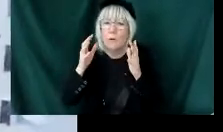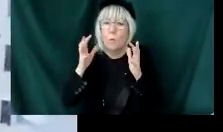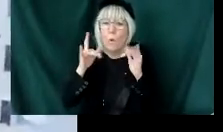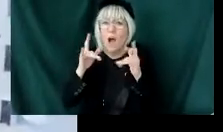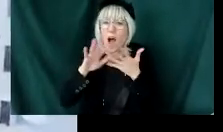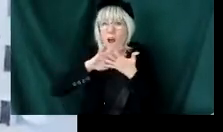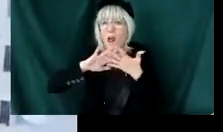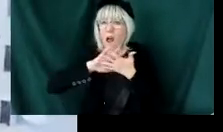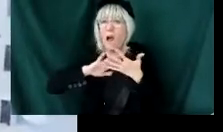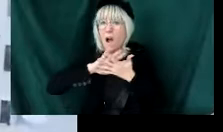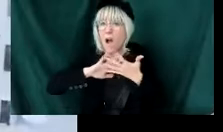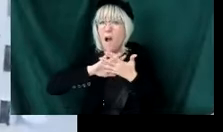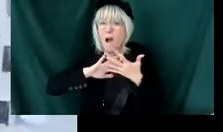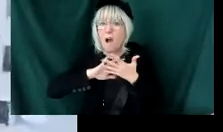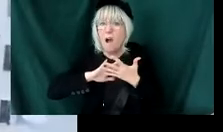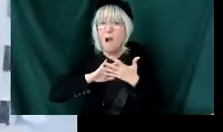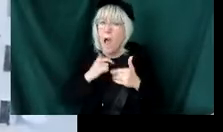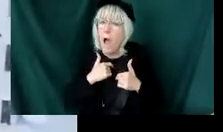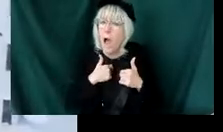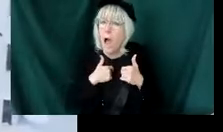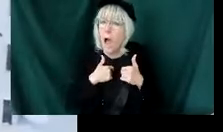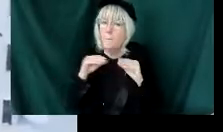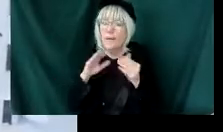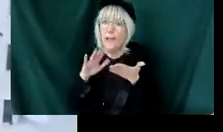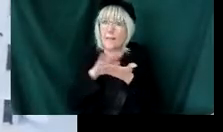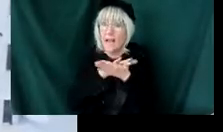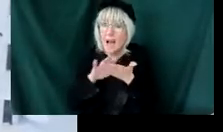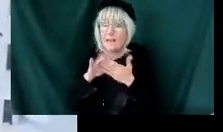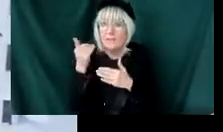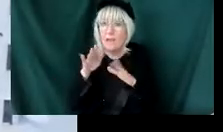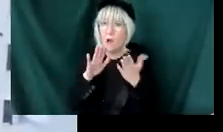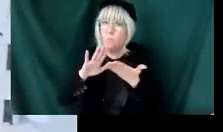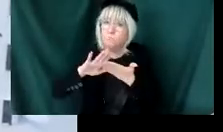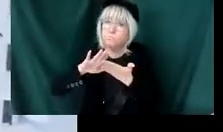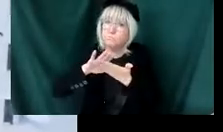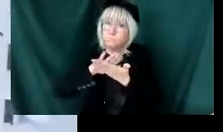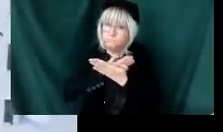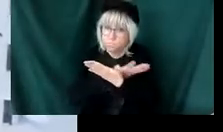different directions. And I'm putting a real nice coating of yellow